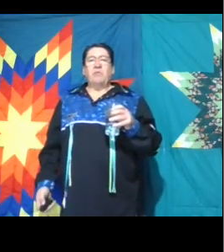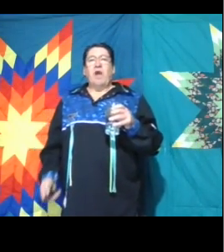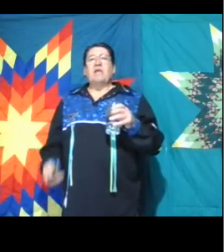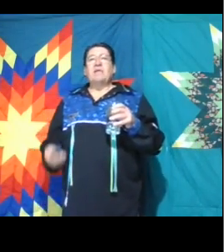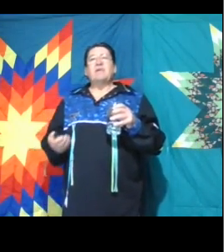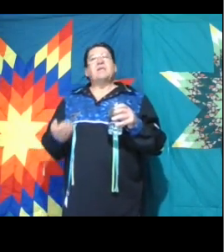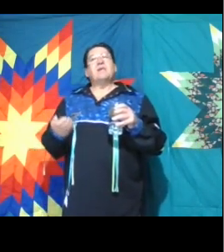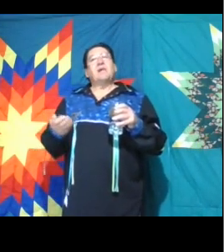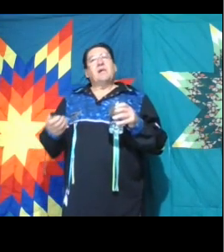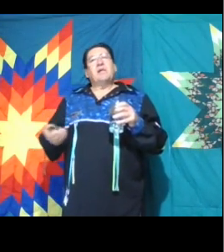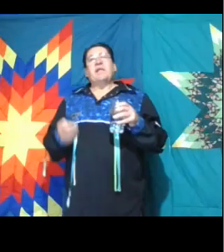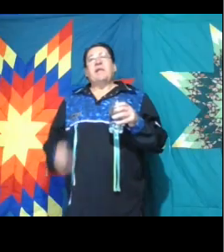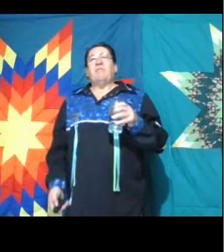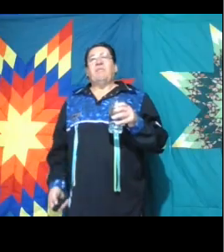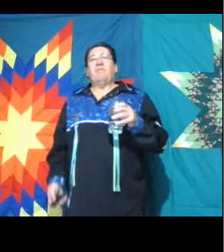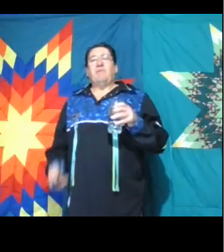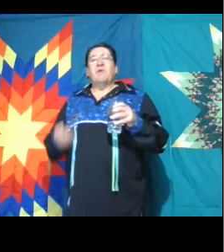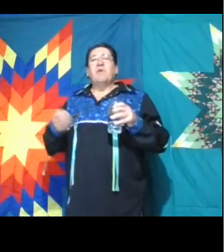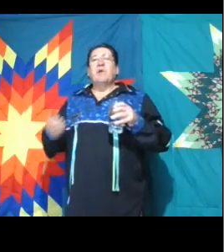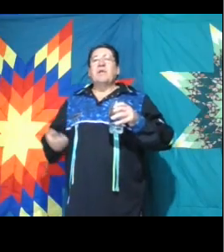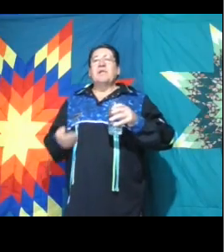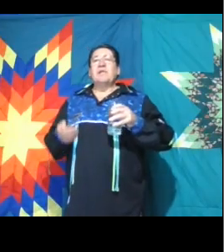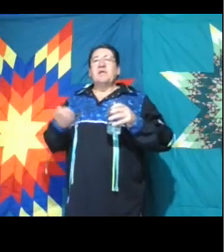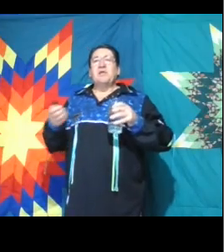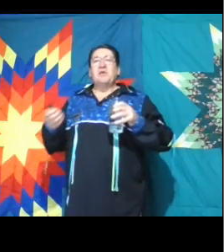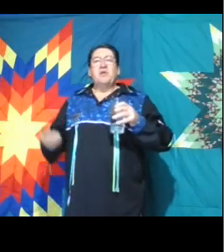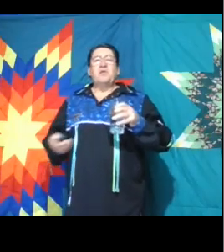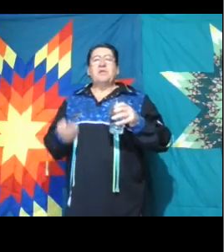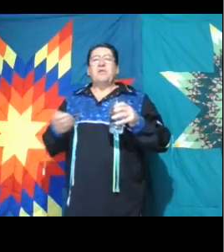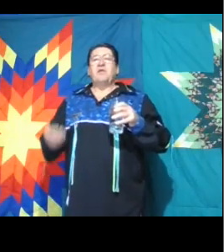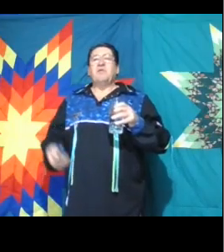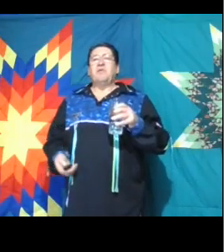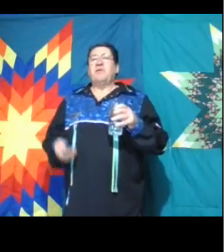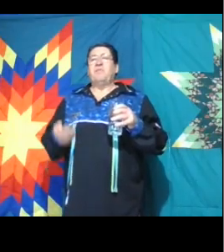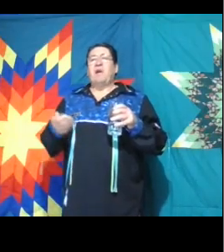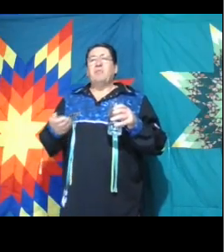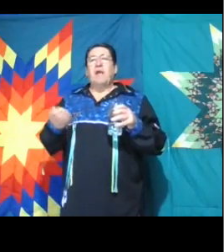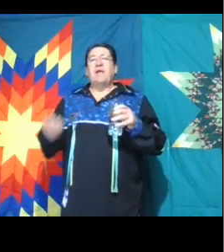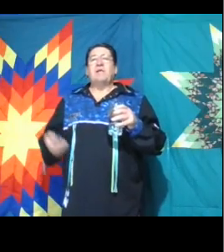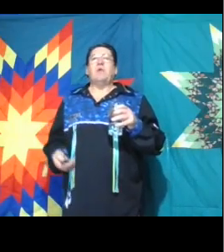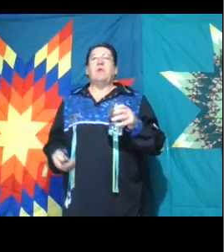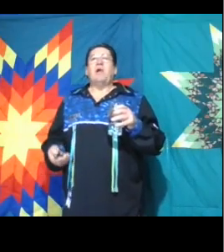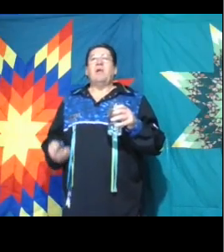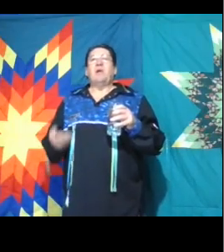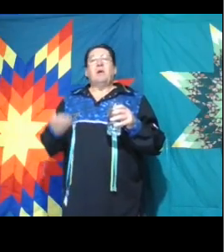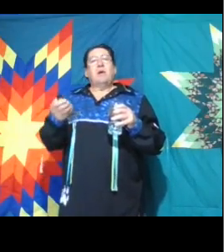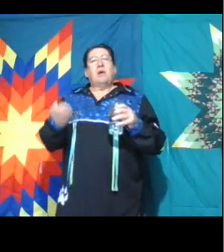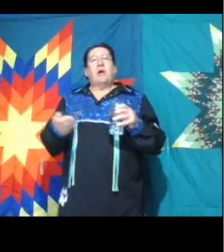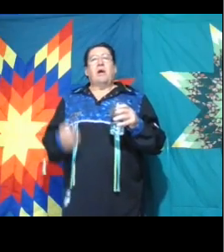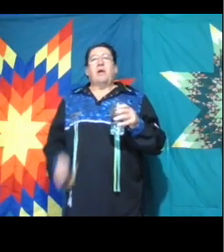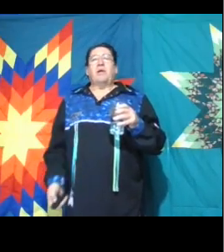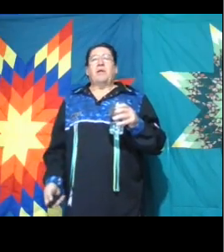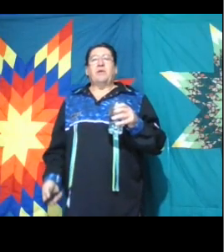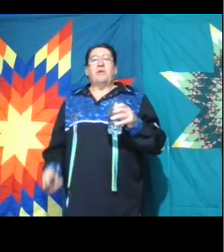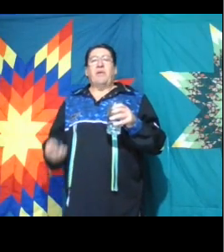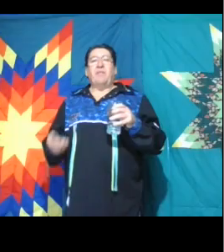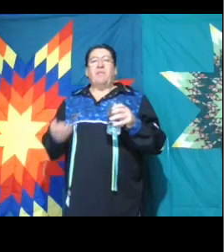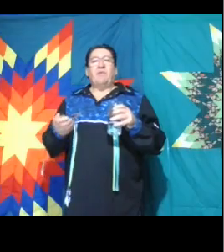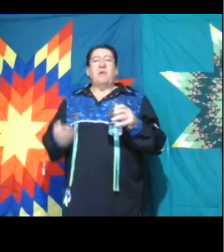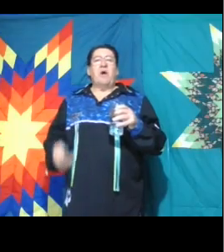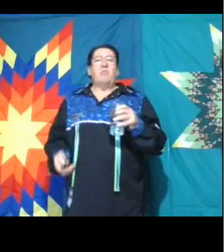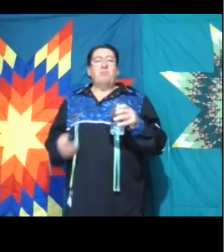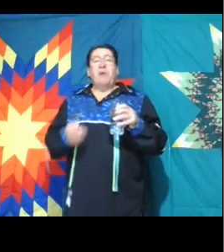online practices, if your organization, you as a recruiter, develop that as well, you'd